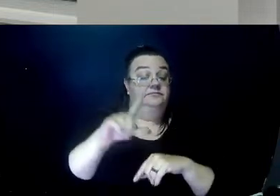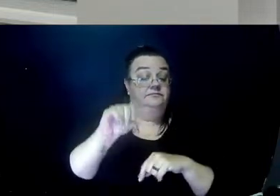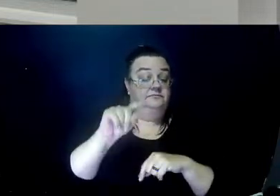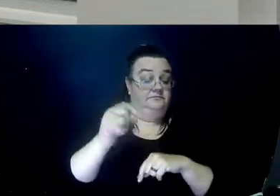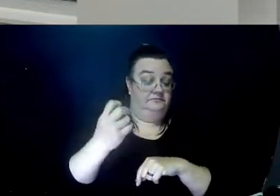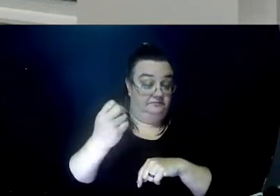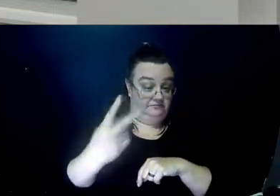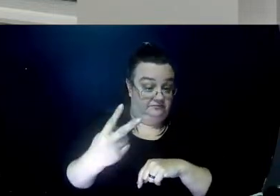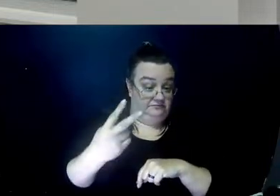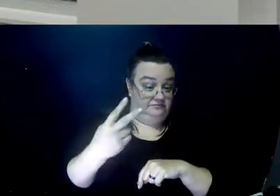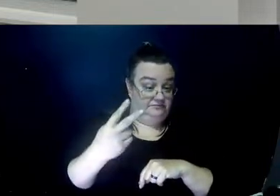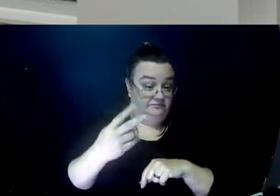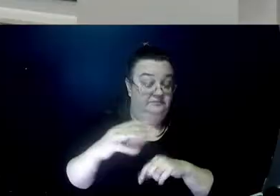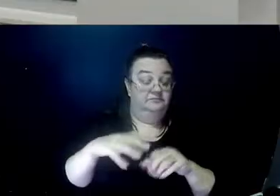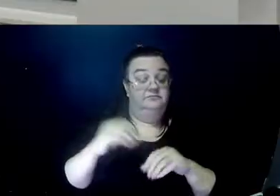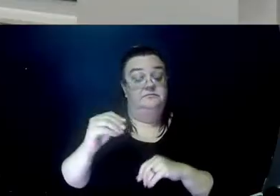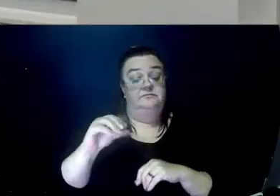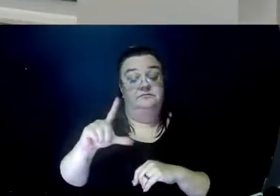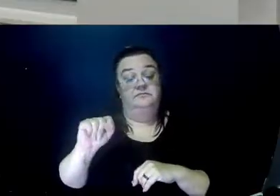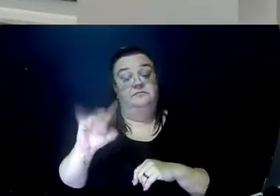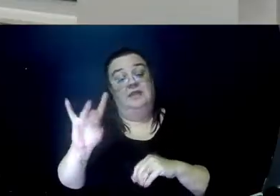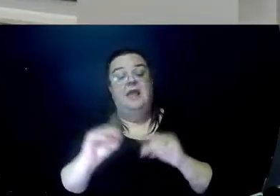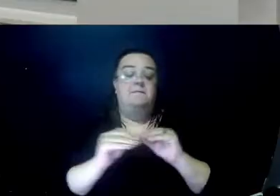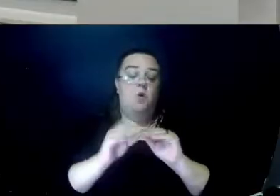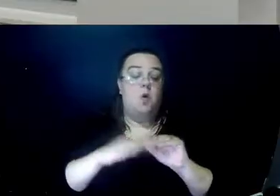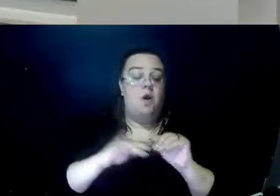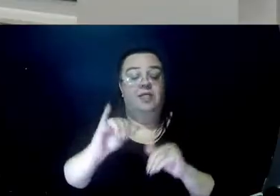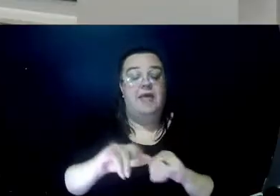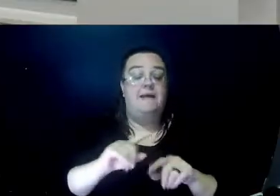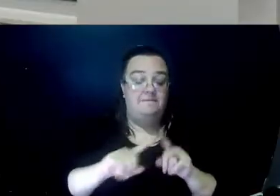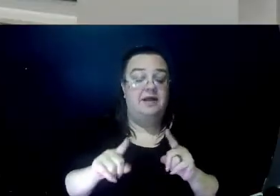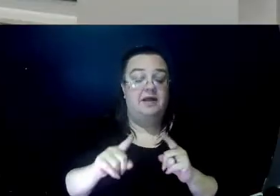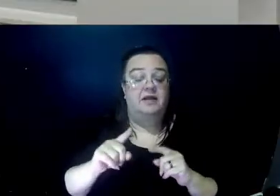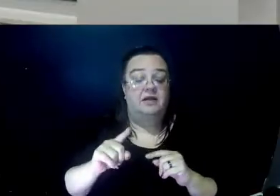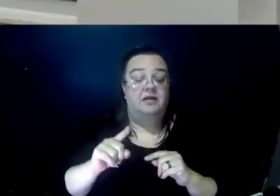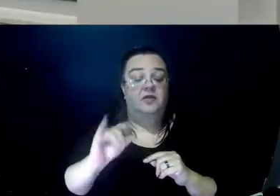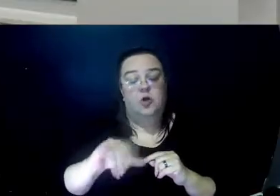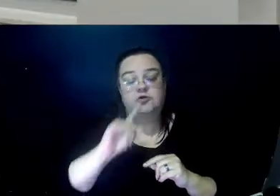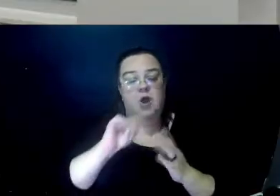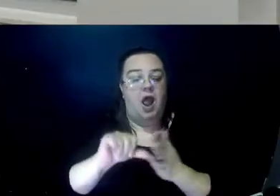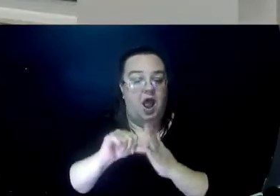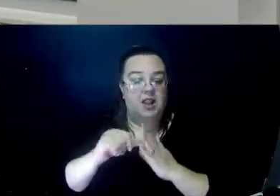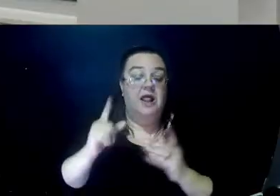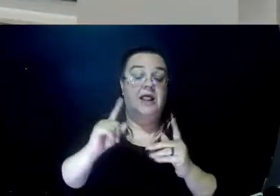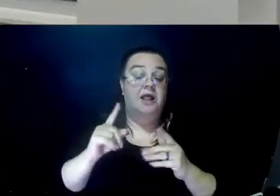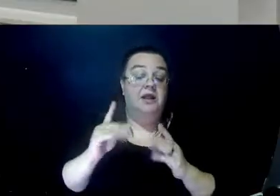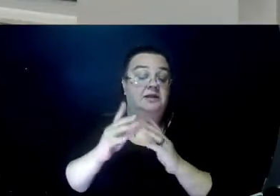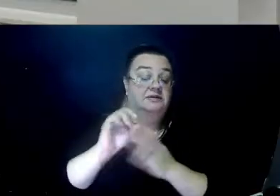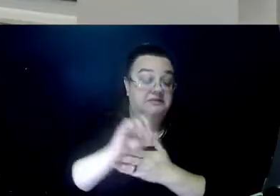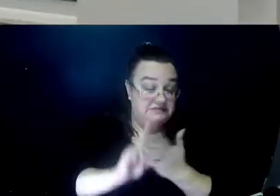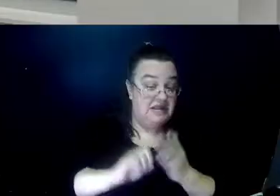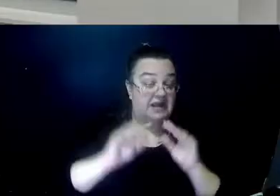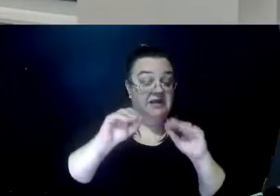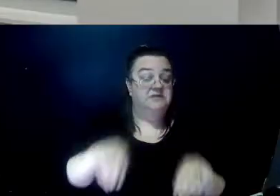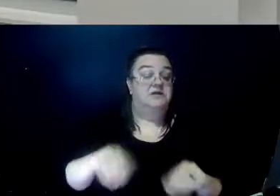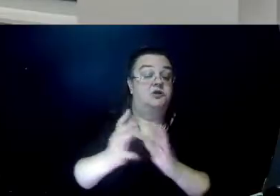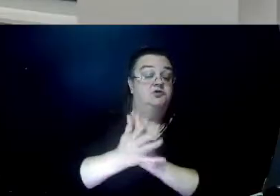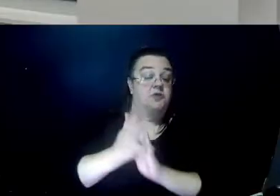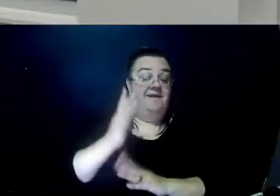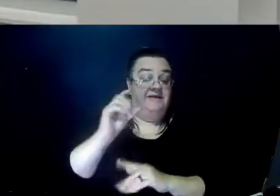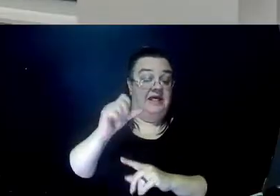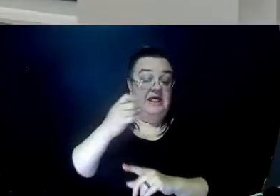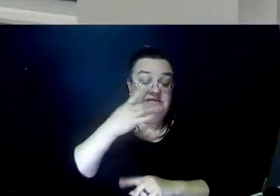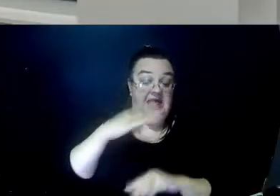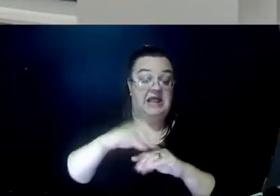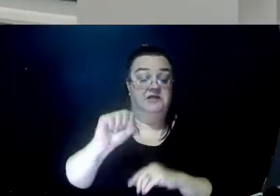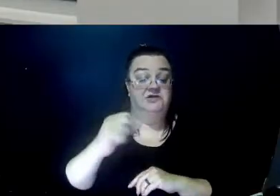8. There's more on this, but those are the highlights. They're designing and installing a traffic signal at Sheriff Road and Claybrook Road.